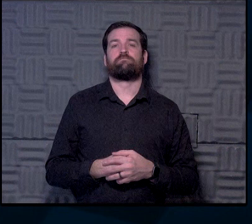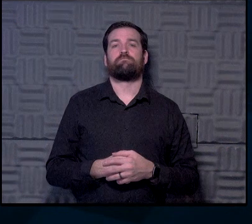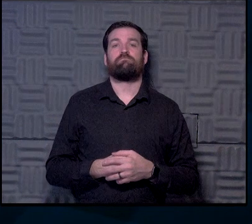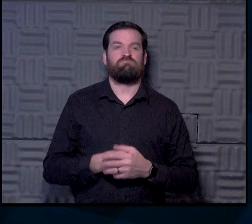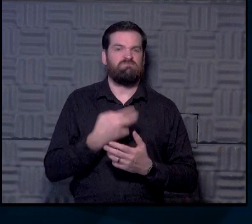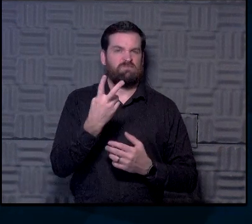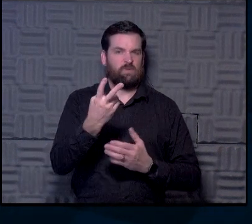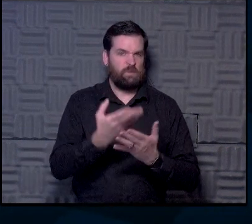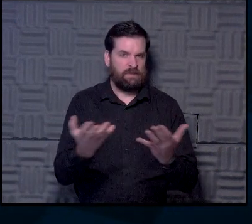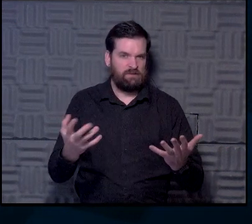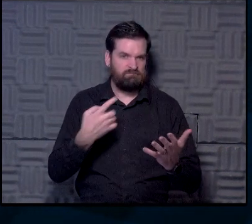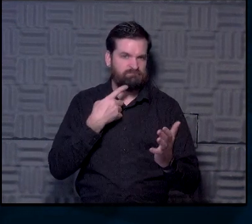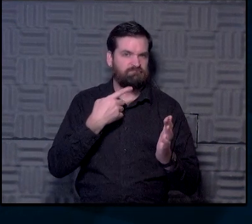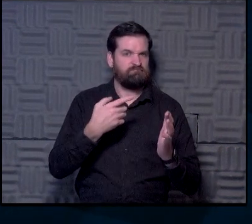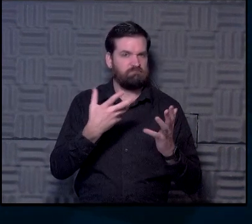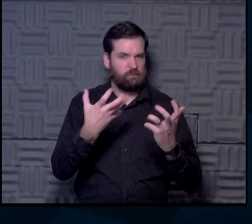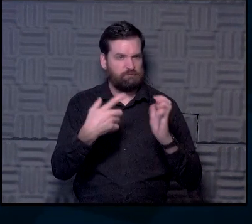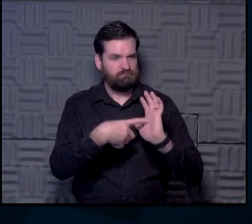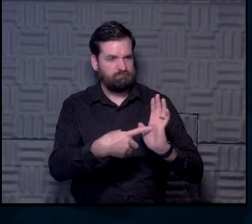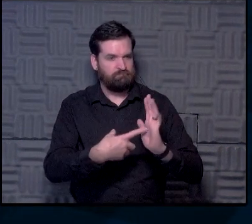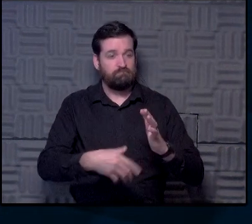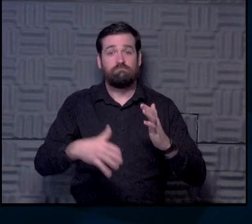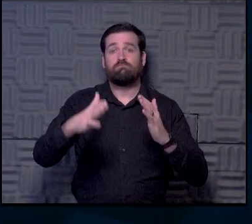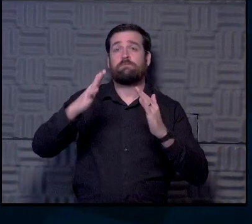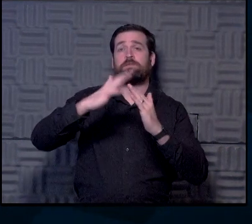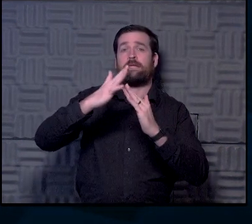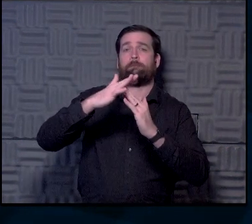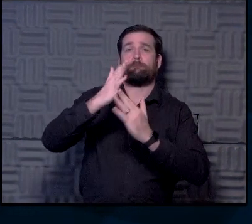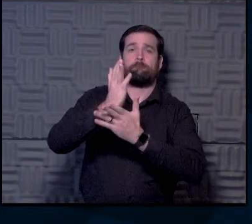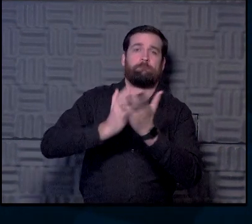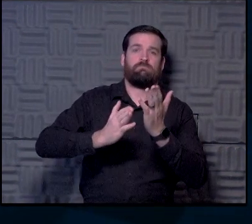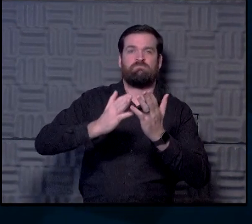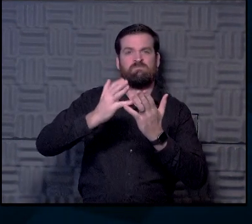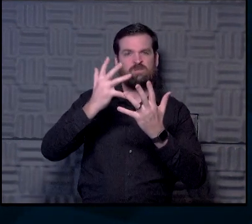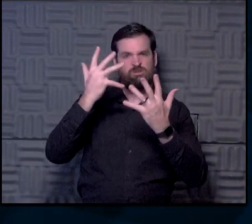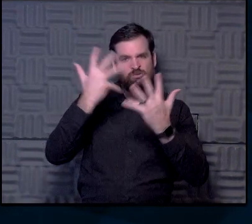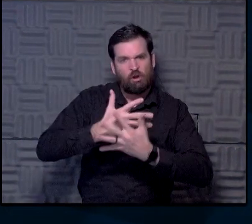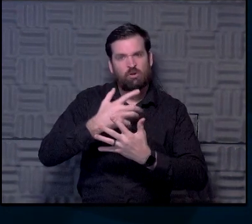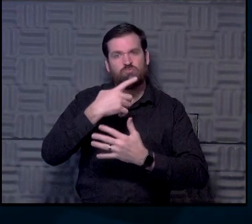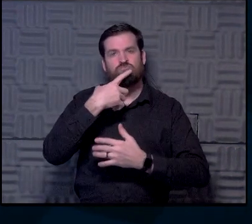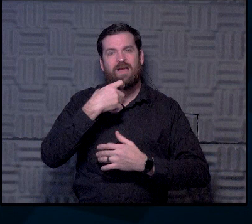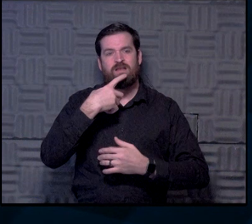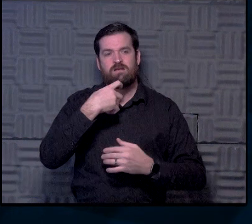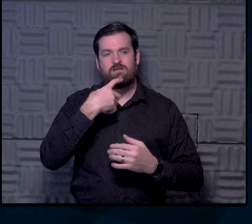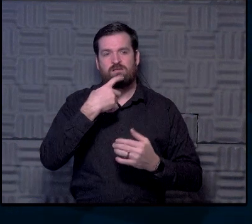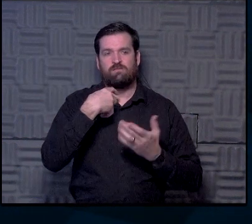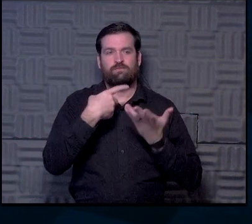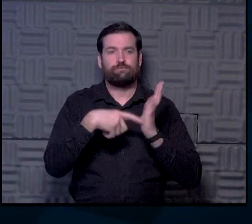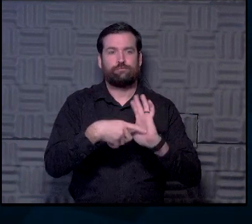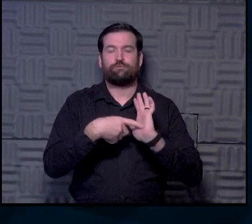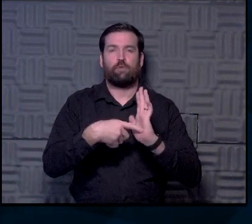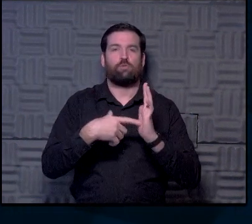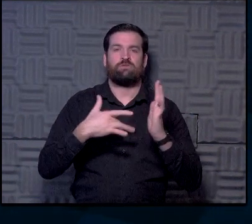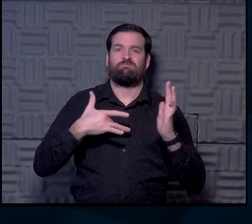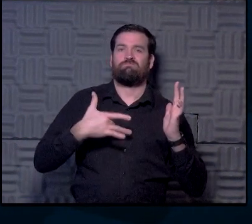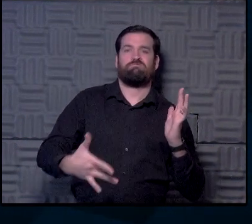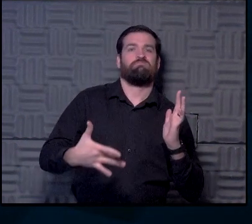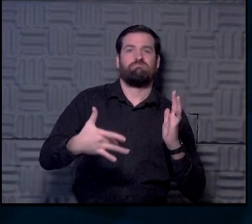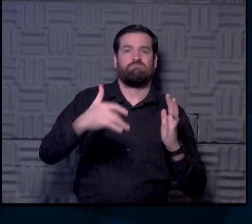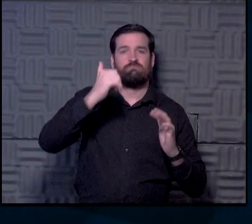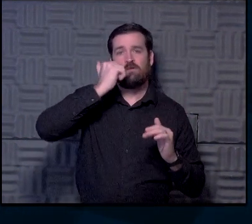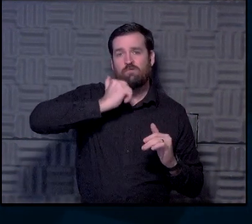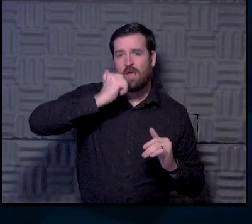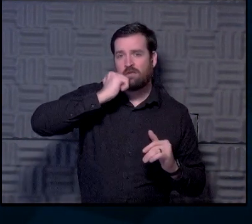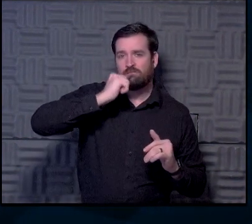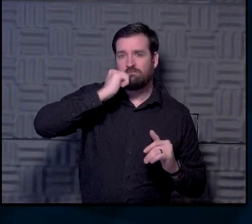Two things I'd orient you to here. The top part of this graph, the sort of solid darker red line, just shows the trend per day